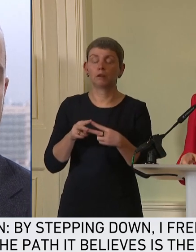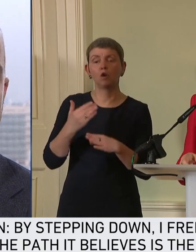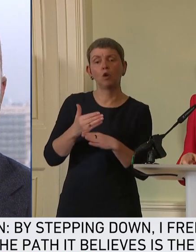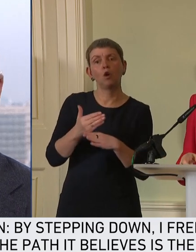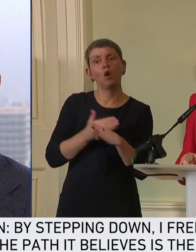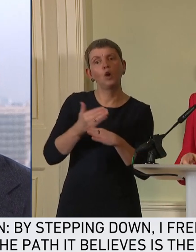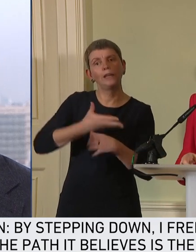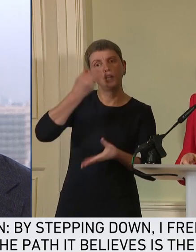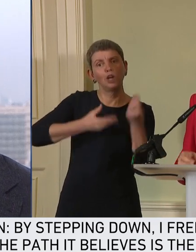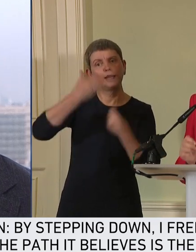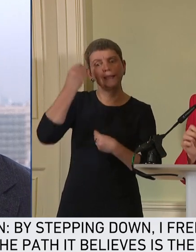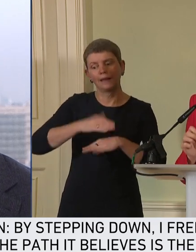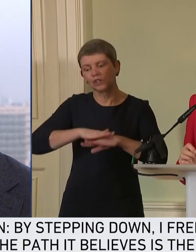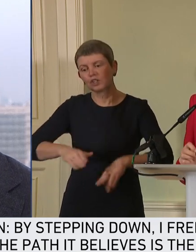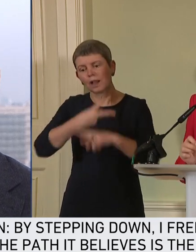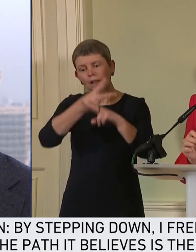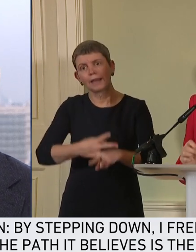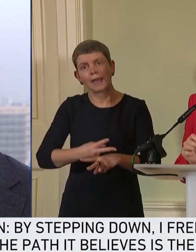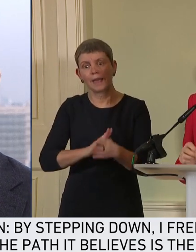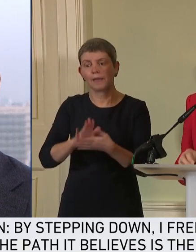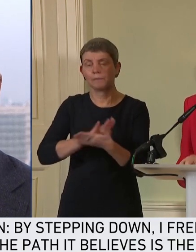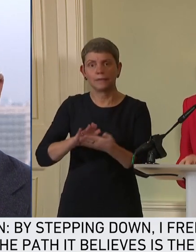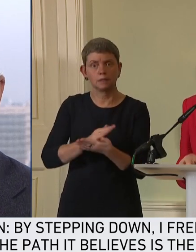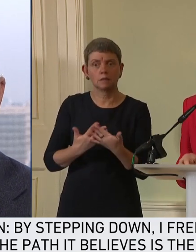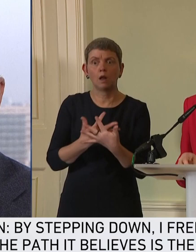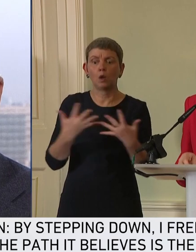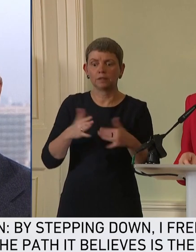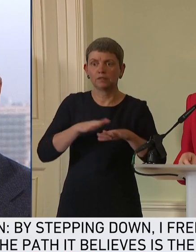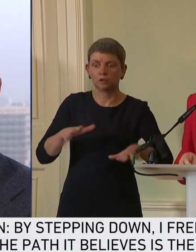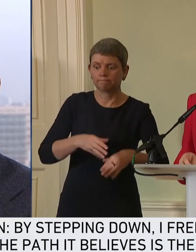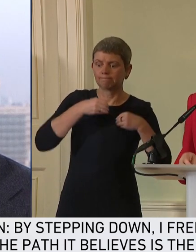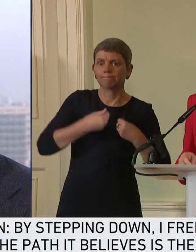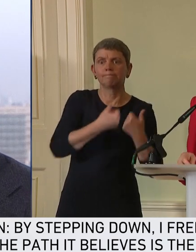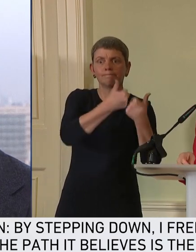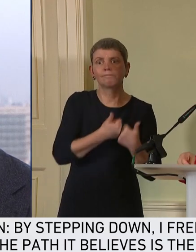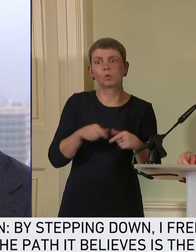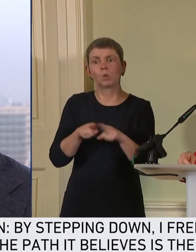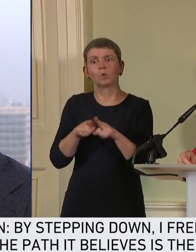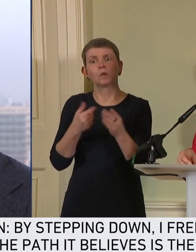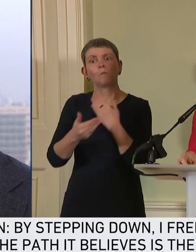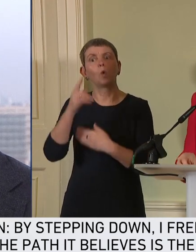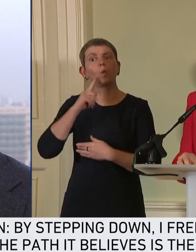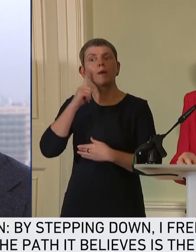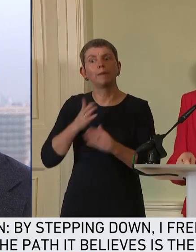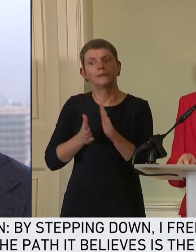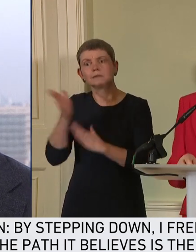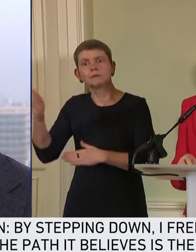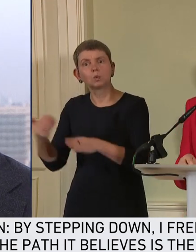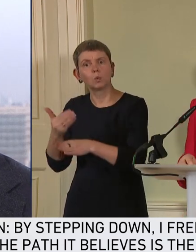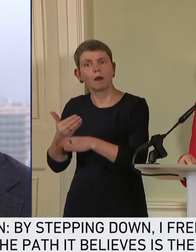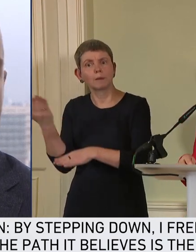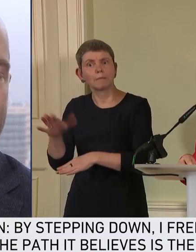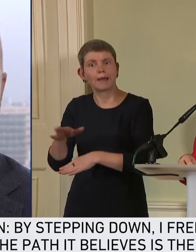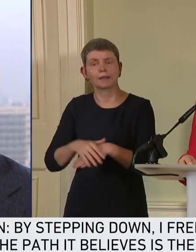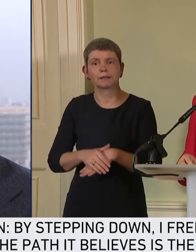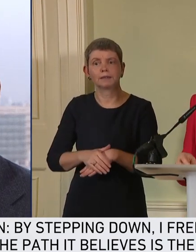party, and that in stepping down, she would free the party to choose a new leader and go forward.